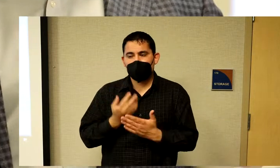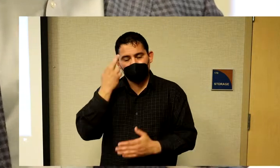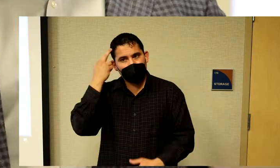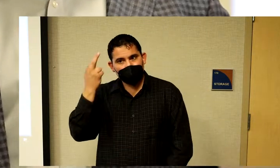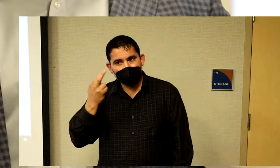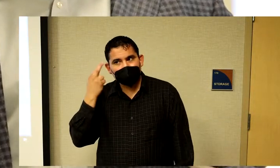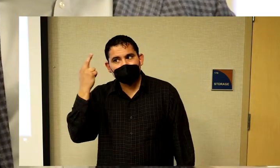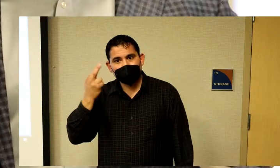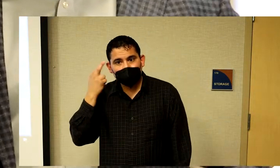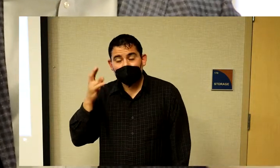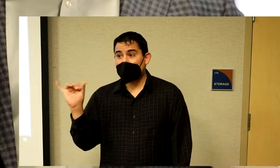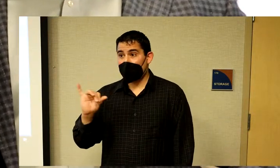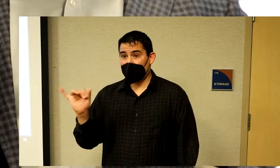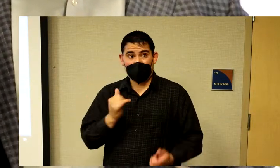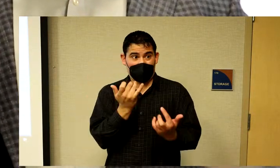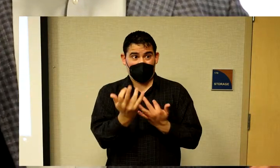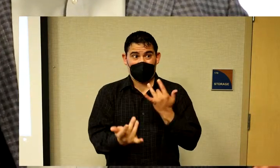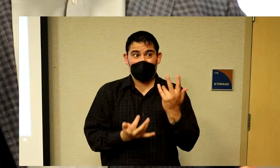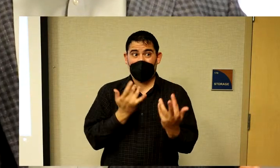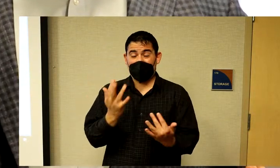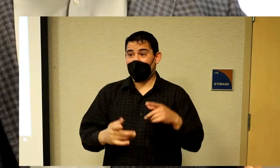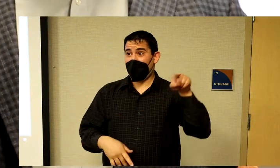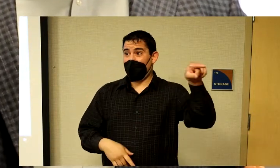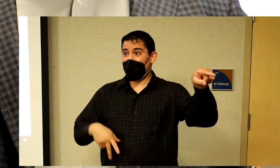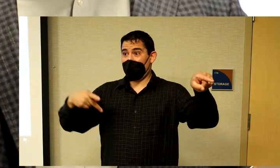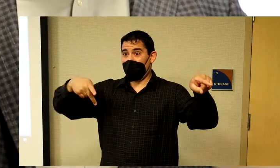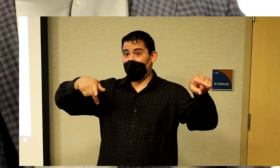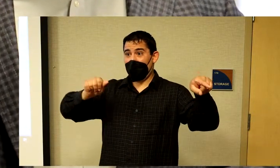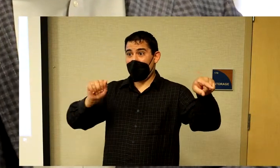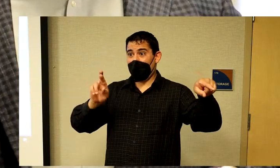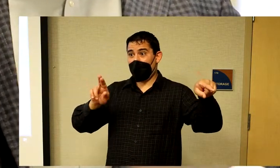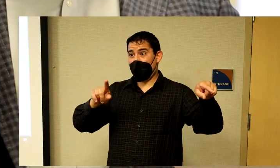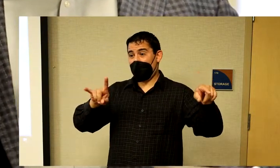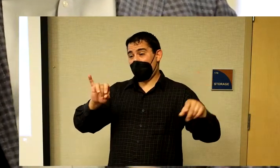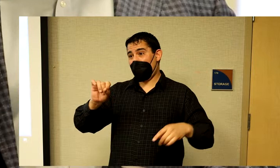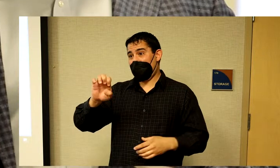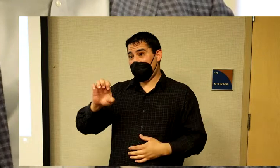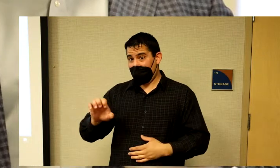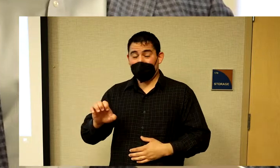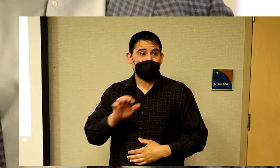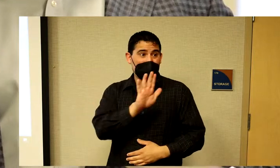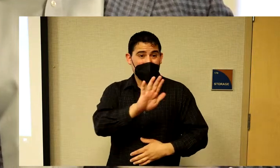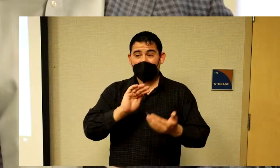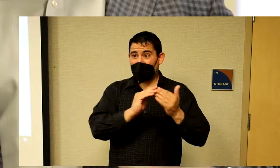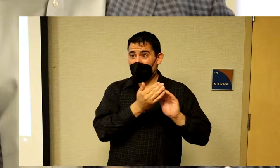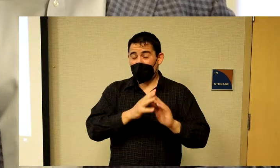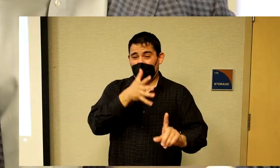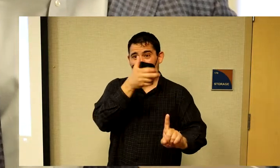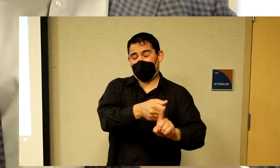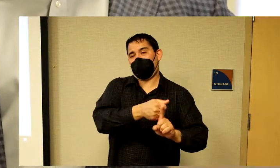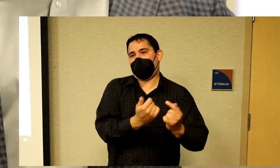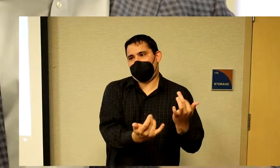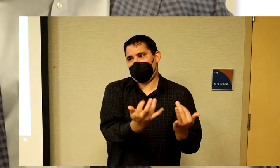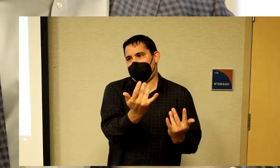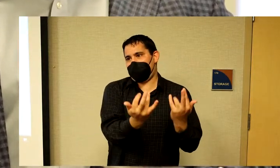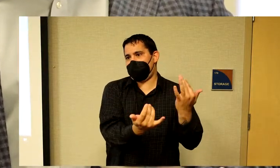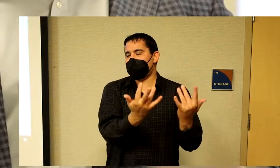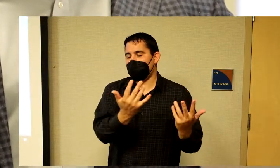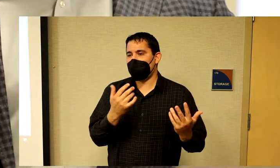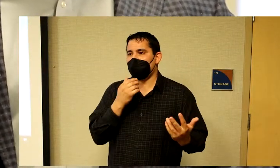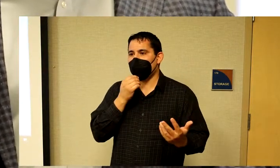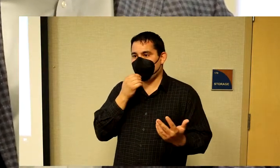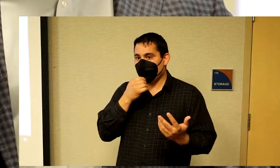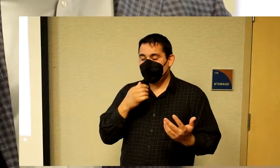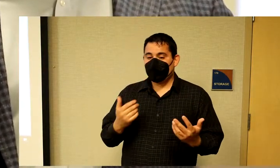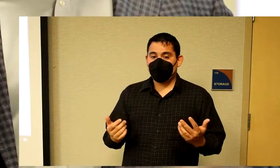fire being in Paradise being a good reason, because they have the community just get devastated. Anything under 5 is wonderful, and you're under 3 on